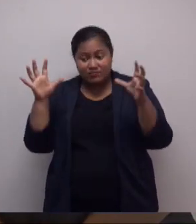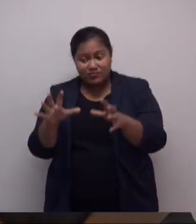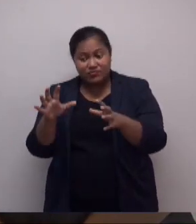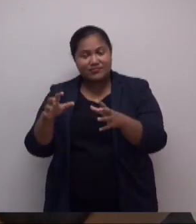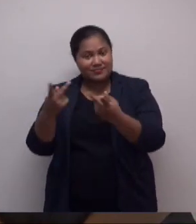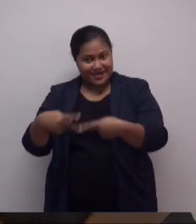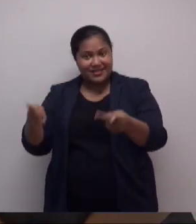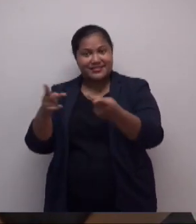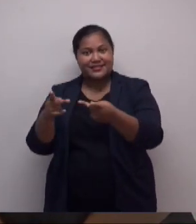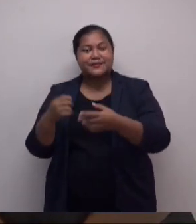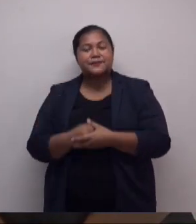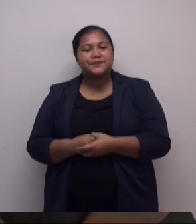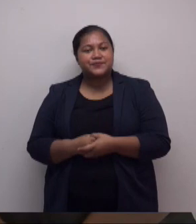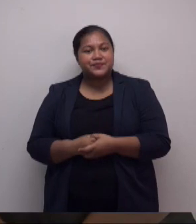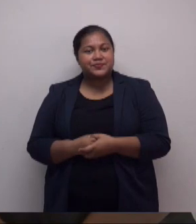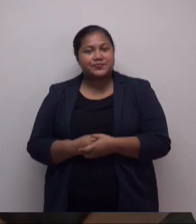outdoor spaces.